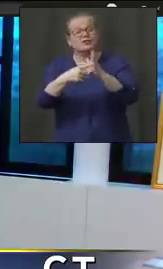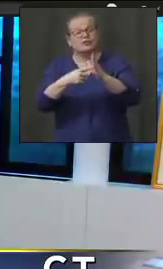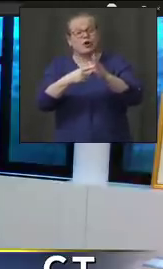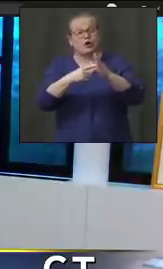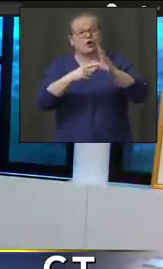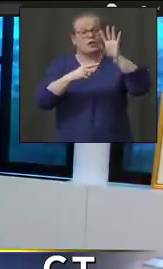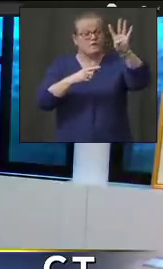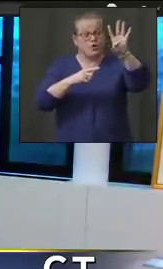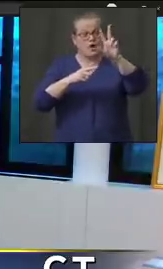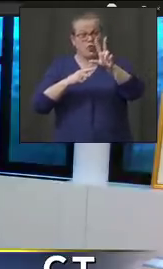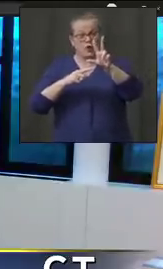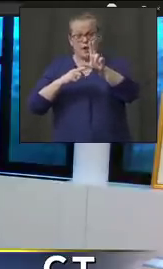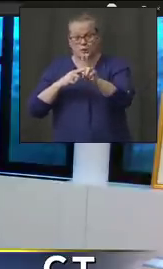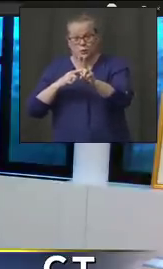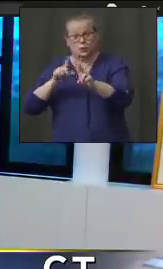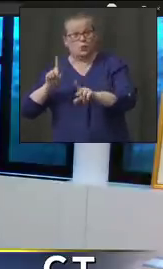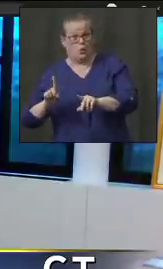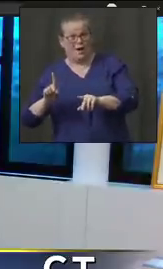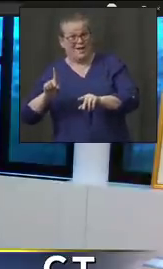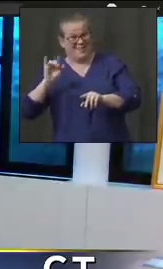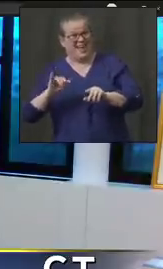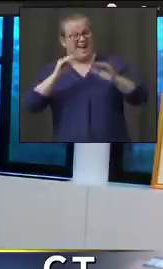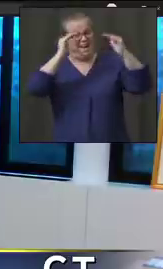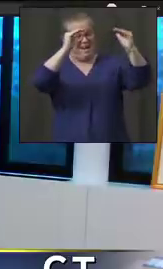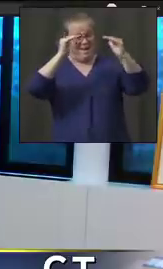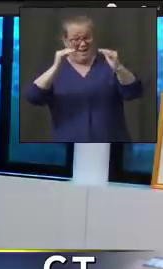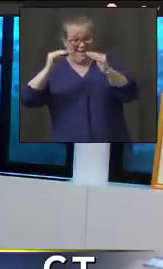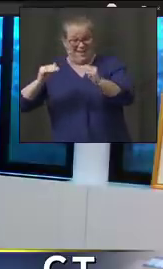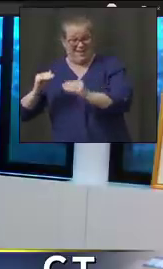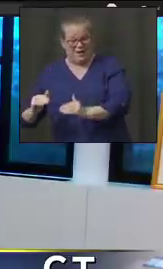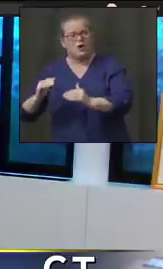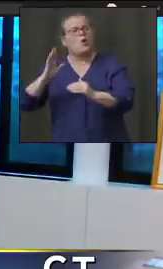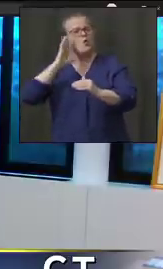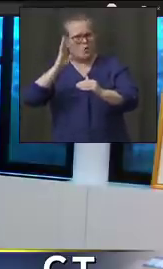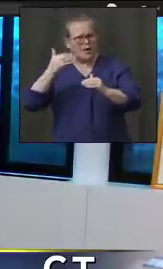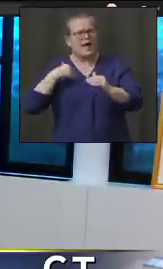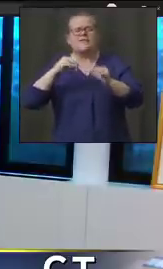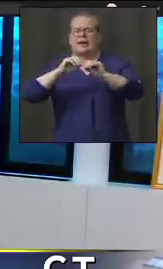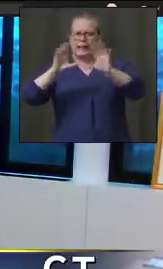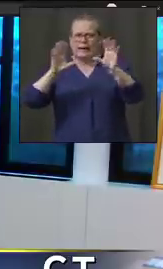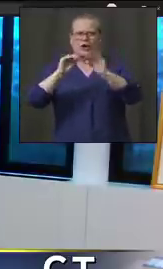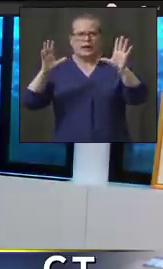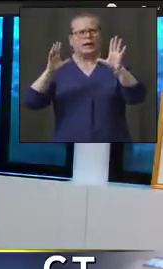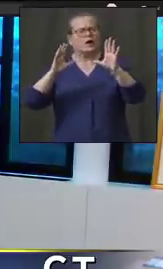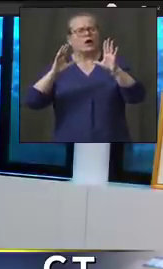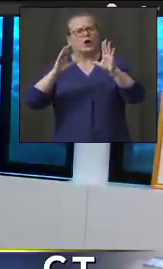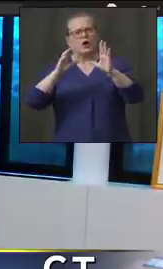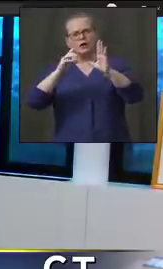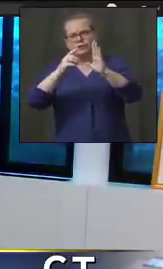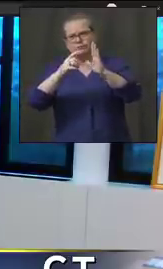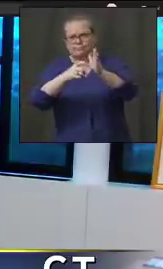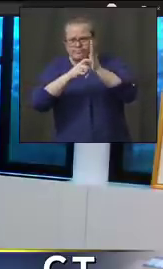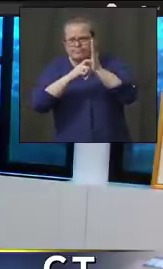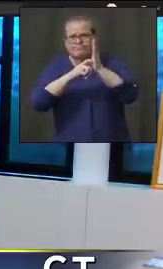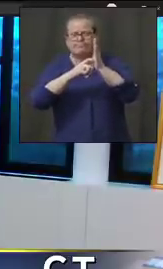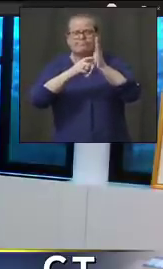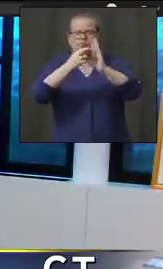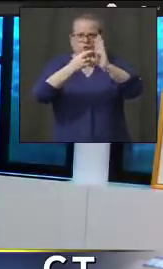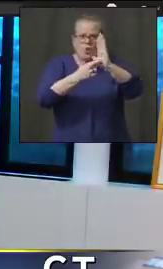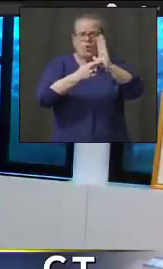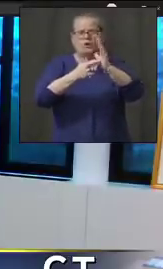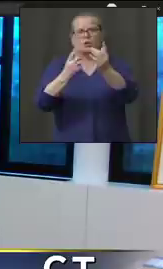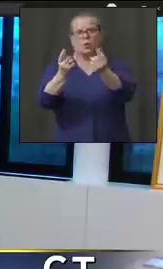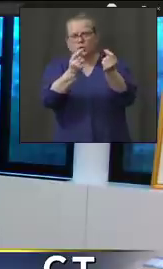many people can get together in a group, how far apart should tables be in a restaurant. The protocols give you